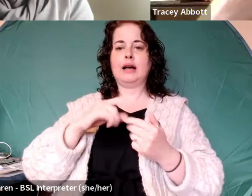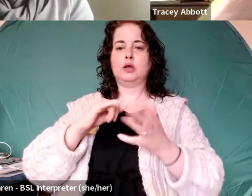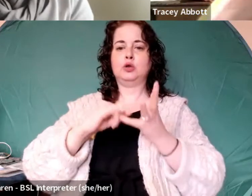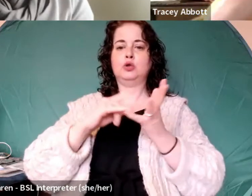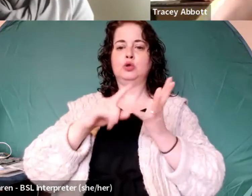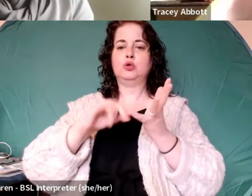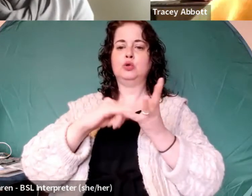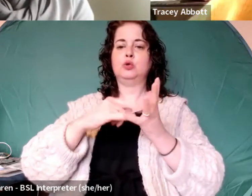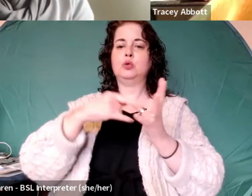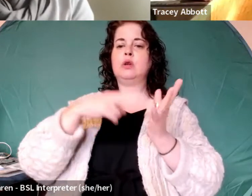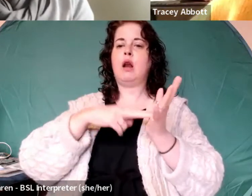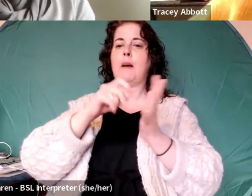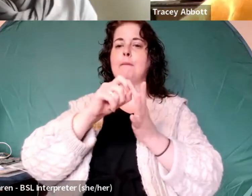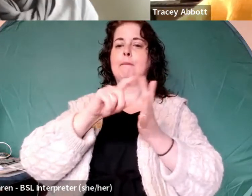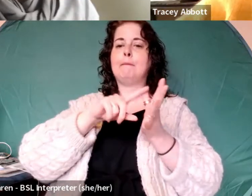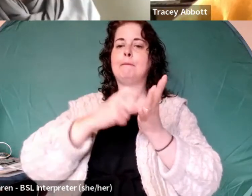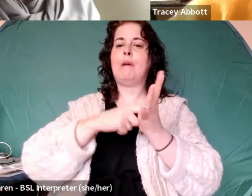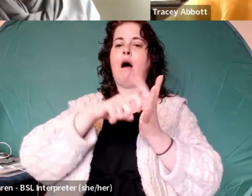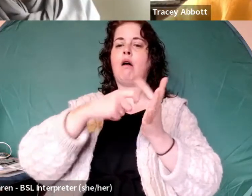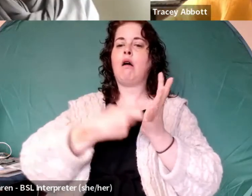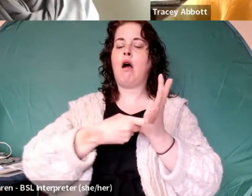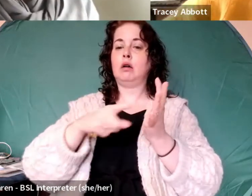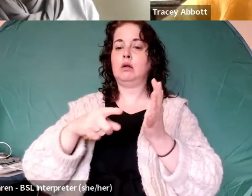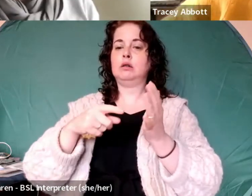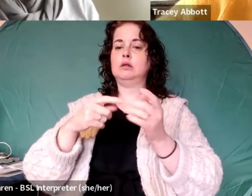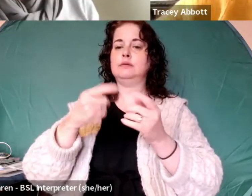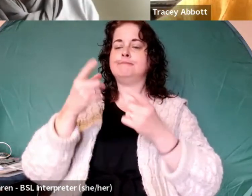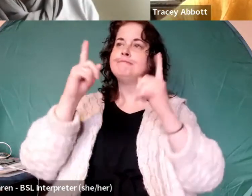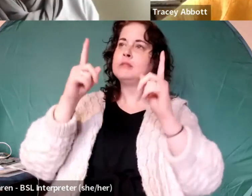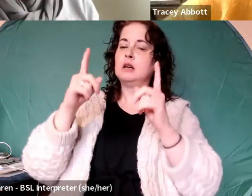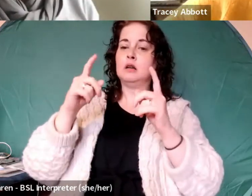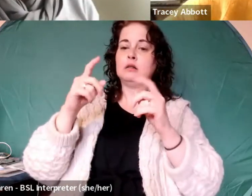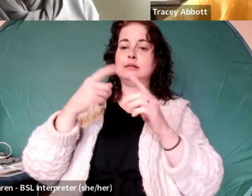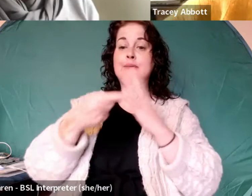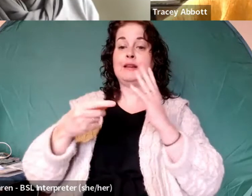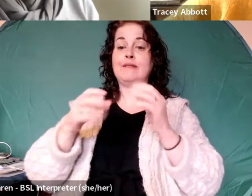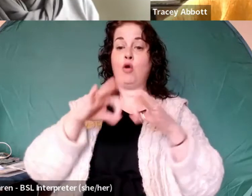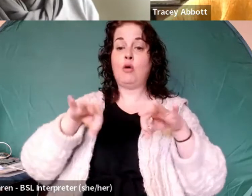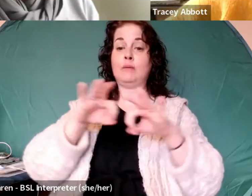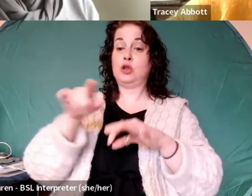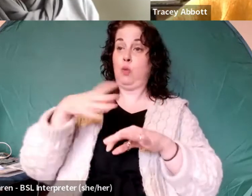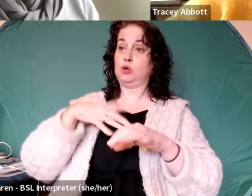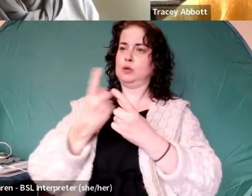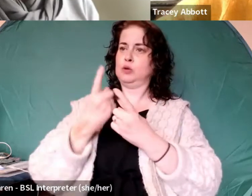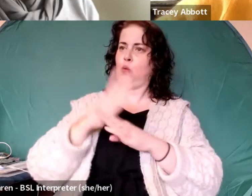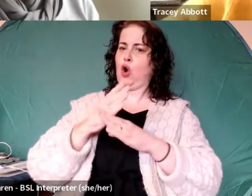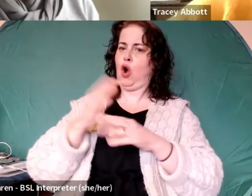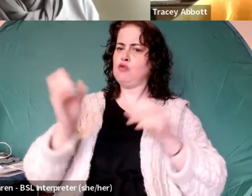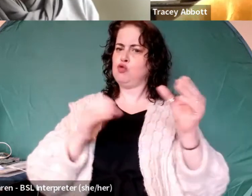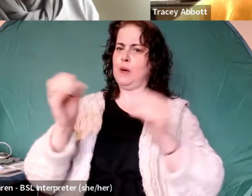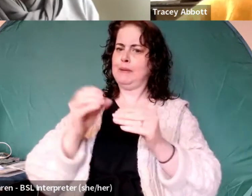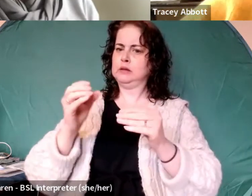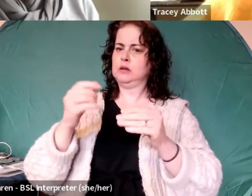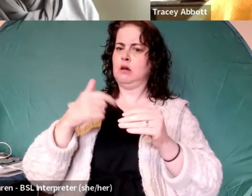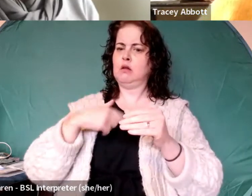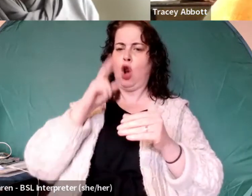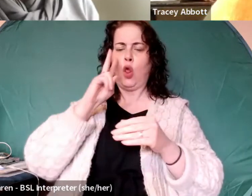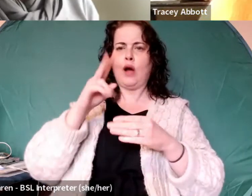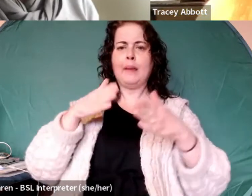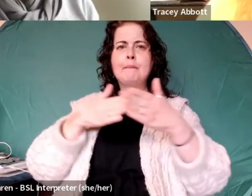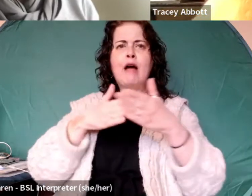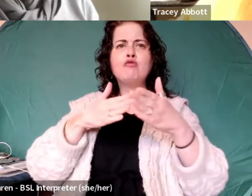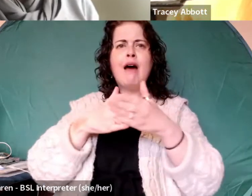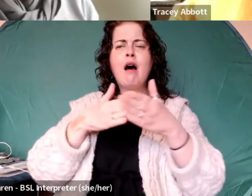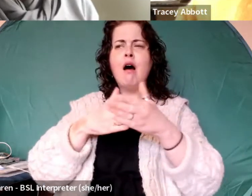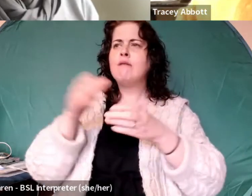who was the CEO at the time of Business Disability Forum. And she needed somebody to work on recruitment and actually look at the barriers that are in the